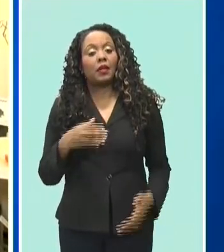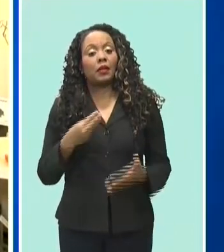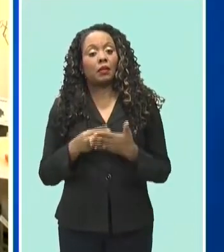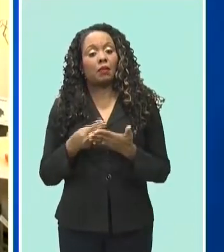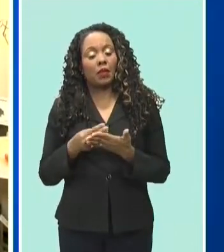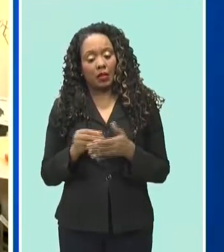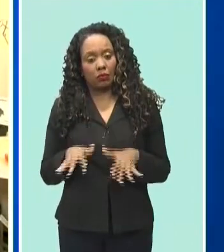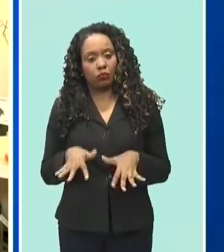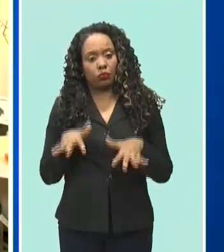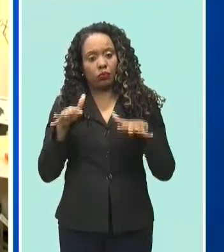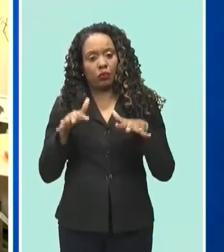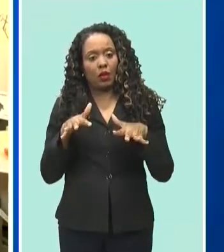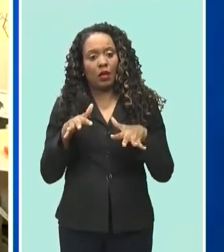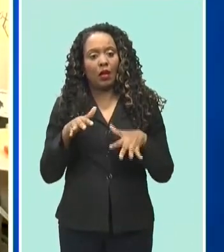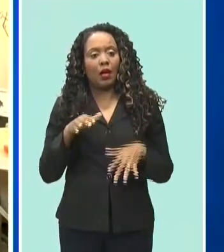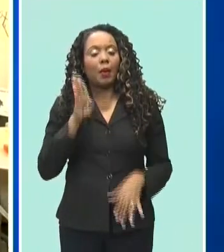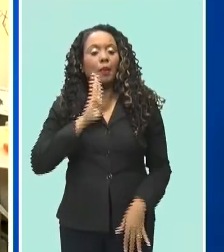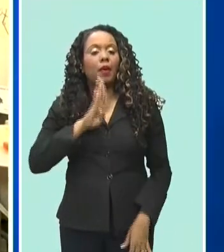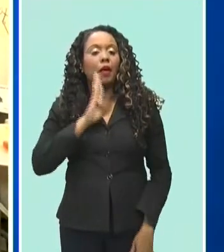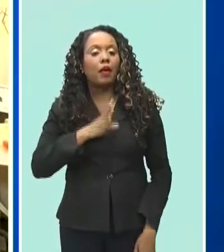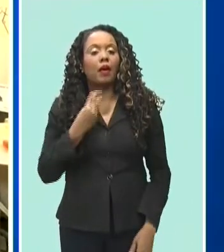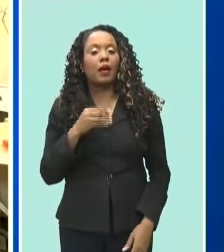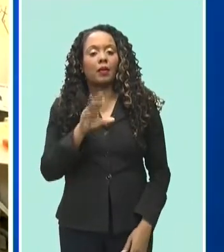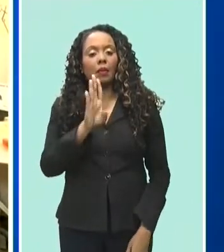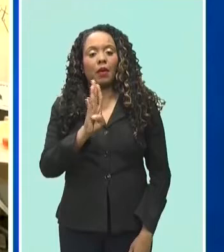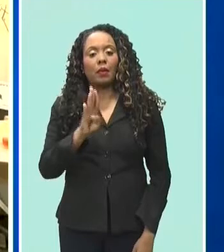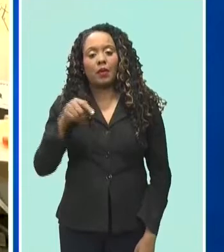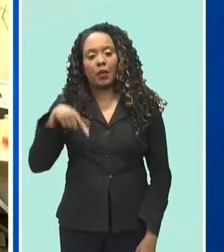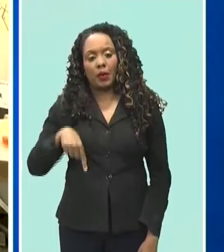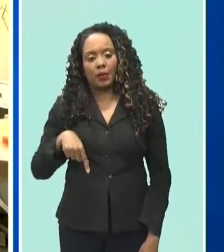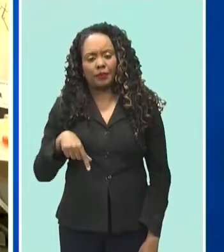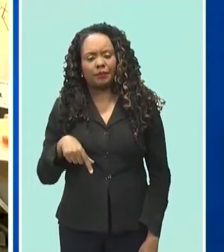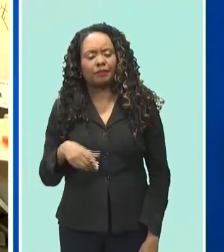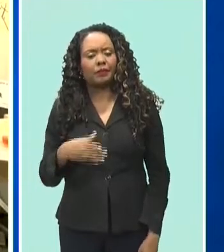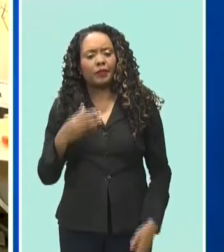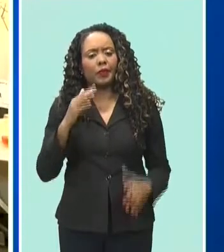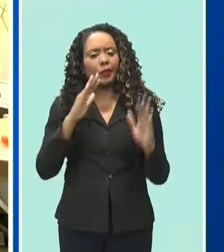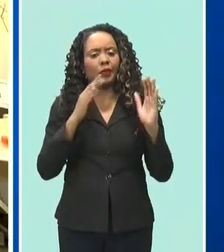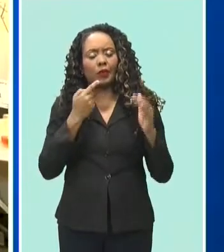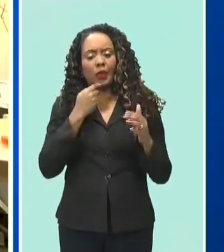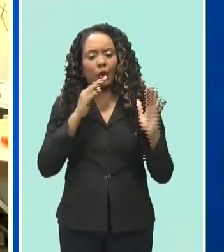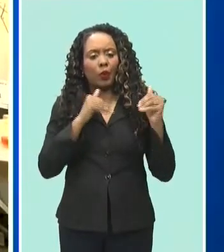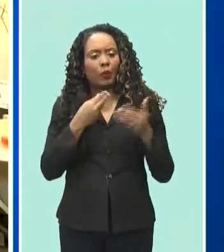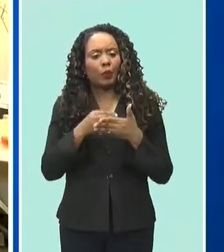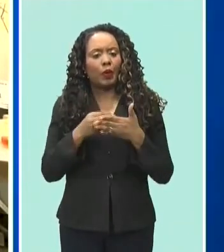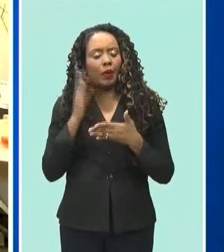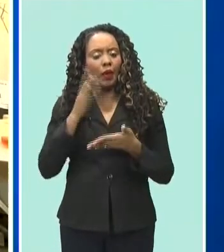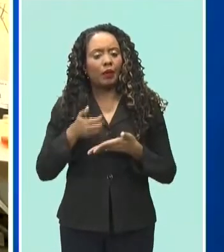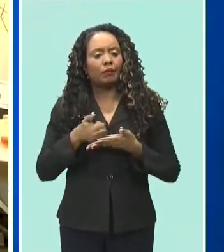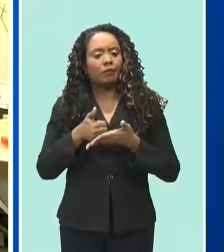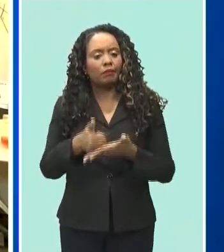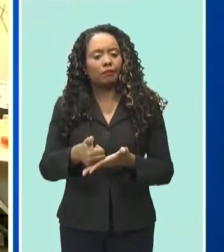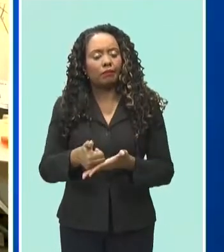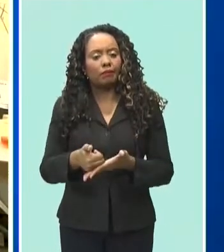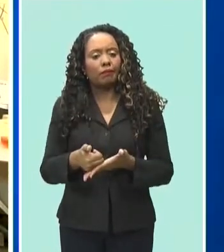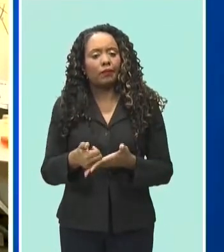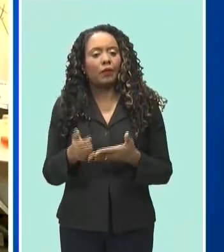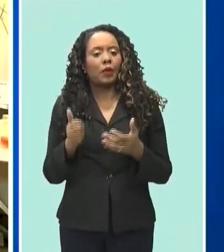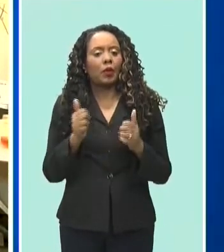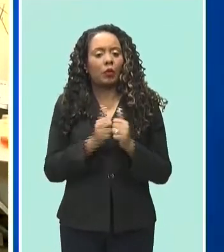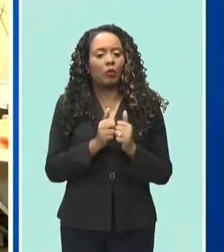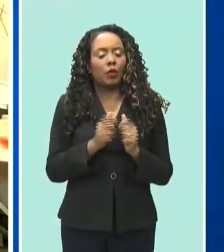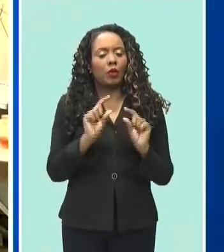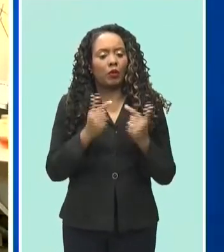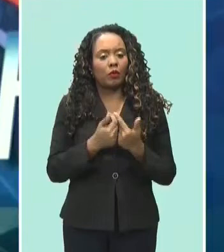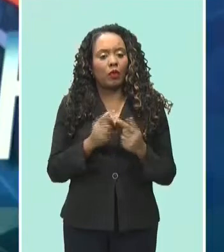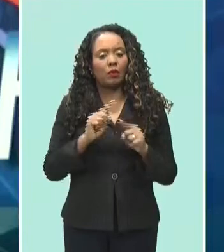annual beer and barbecue earlier this year. Ms. Jackman says she hopes that the donation will not only aid in the day-to-day operations of the